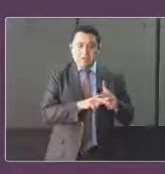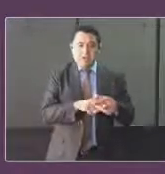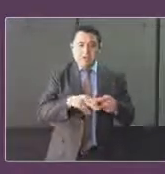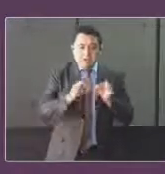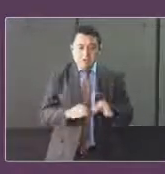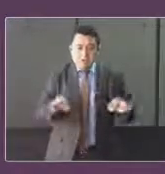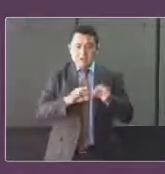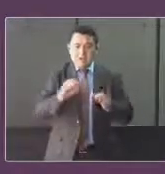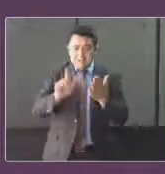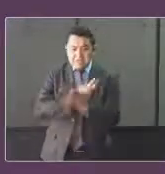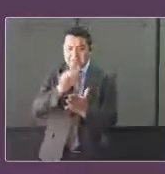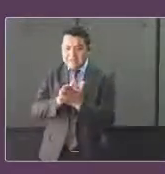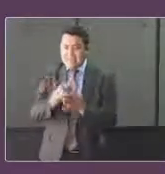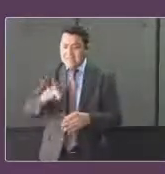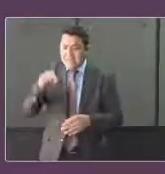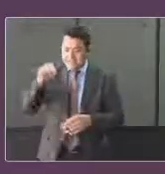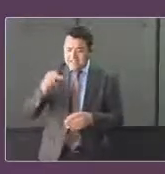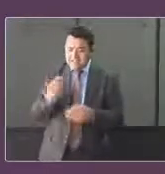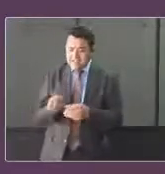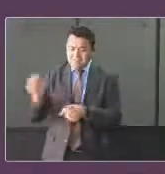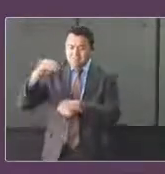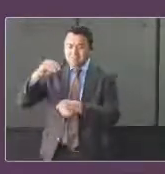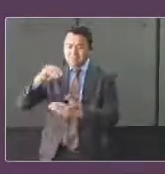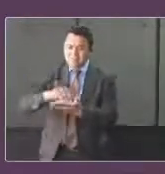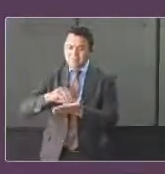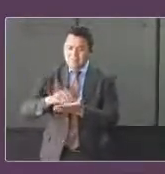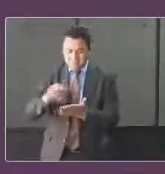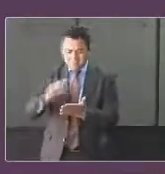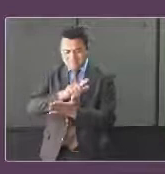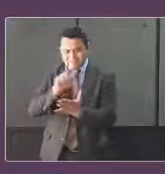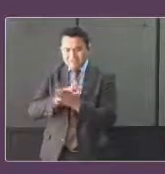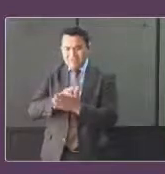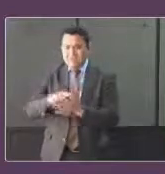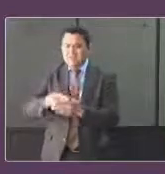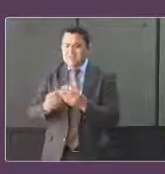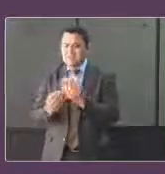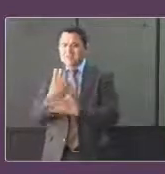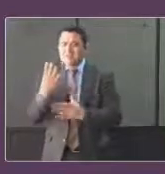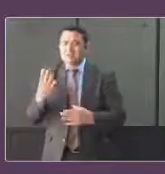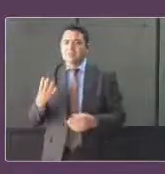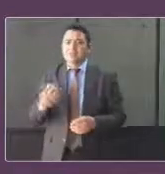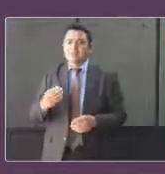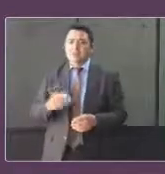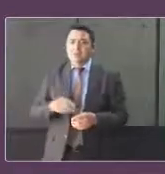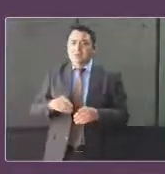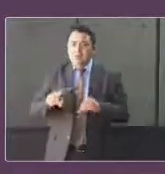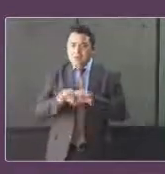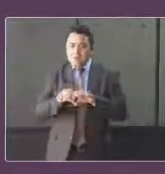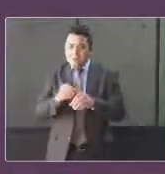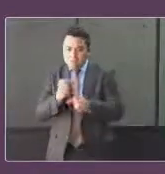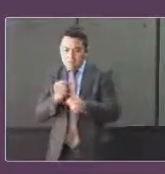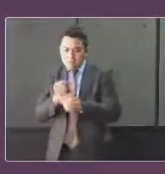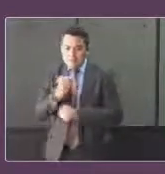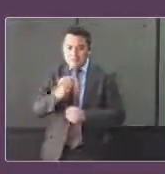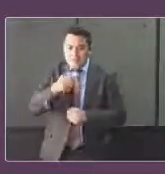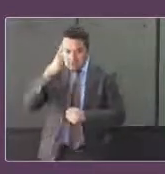work hard on legislation and actions based on